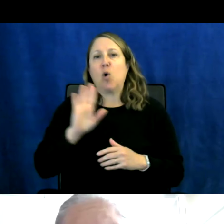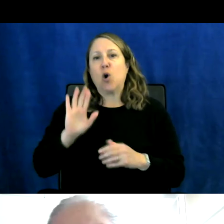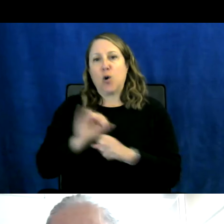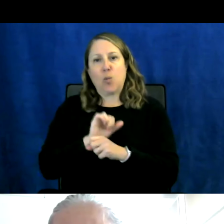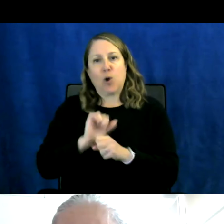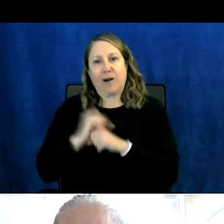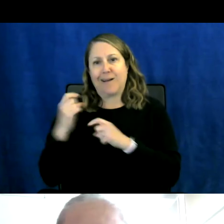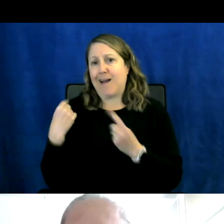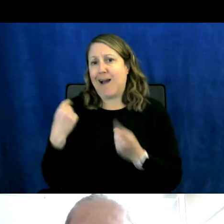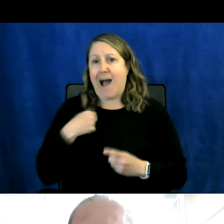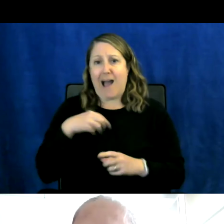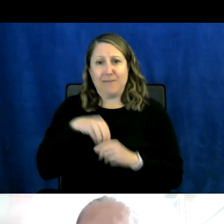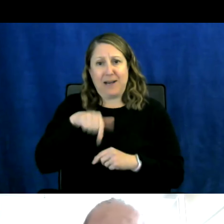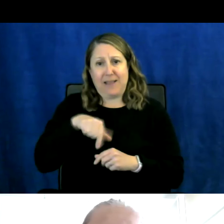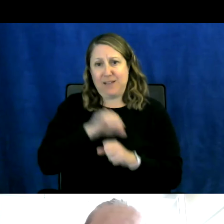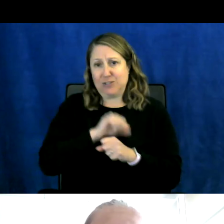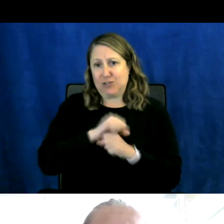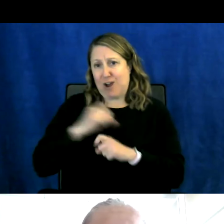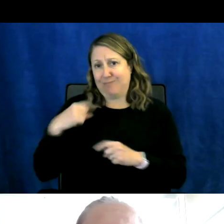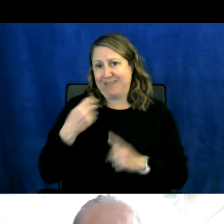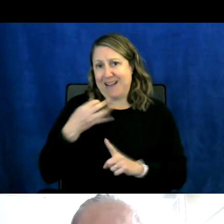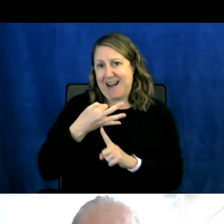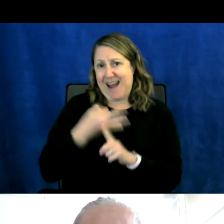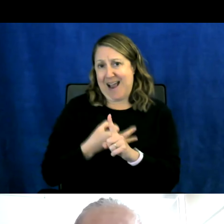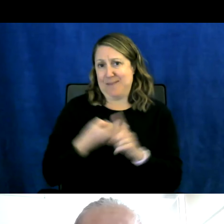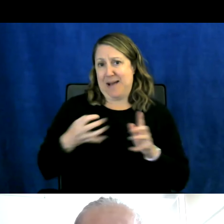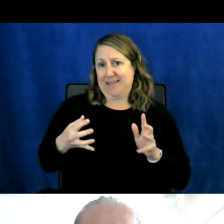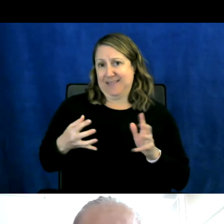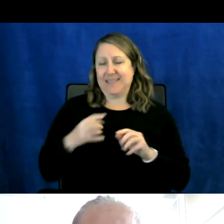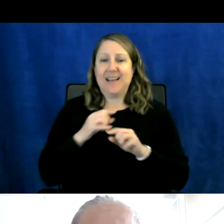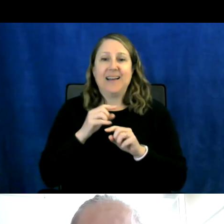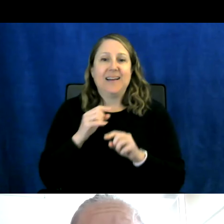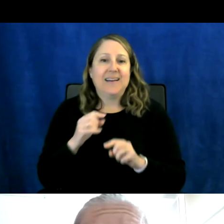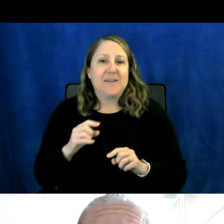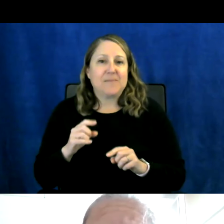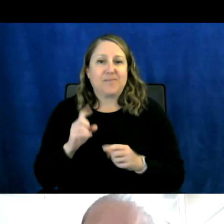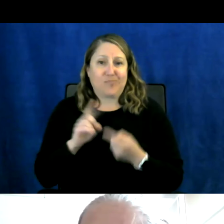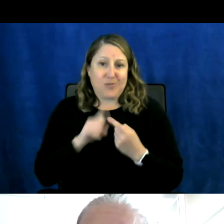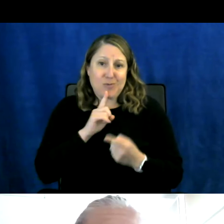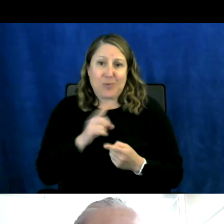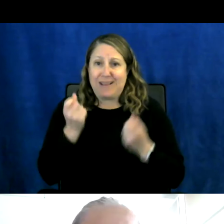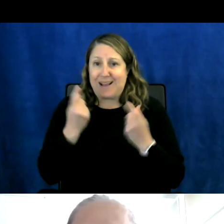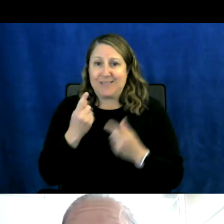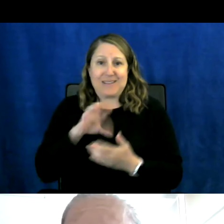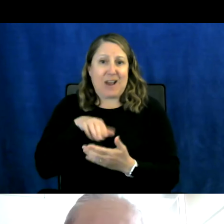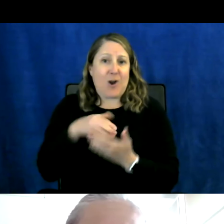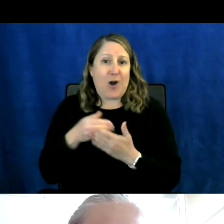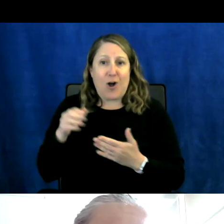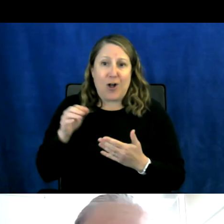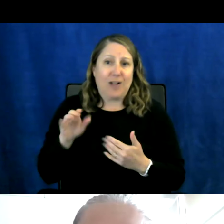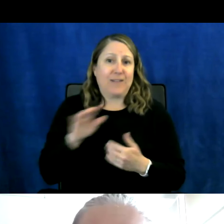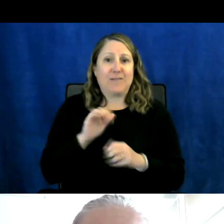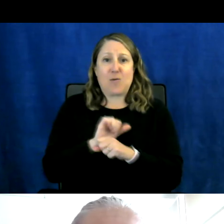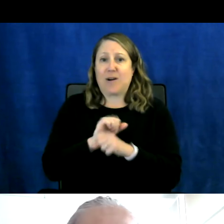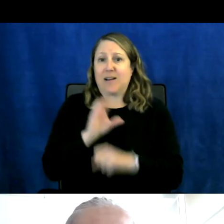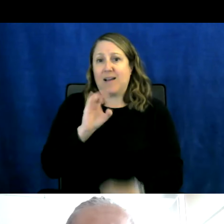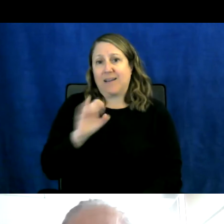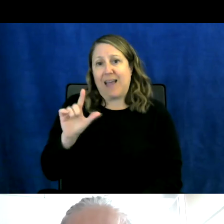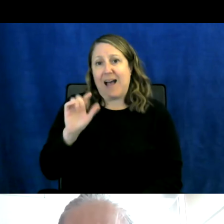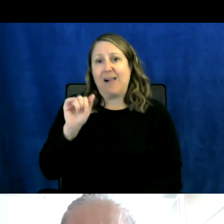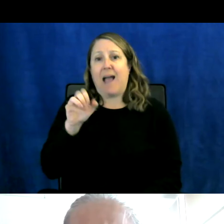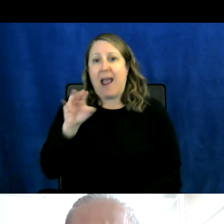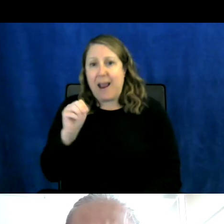only been in this position for 9 months, but to really wrap my head around all of the work with CalAIM, the direct care